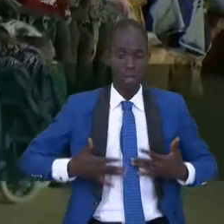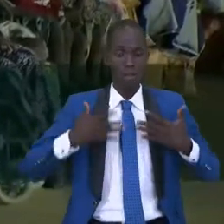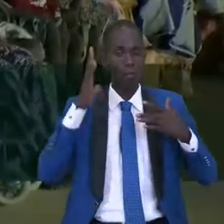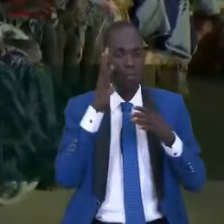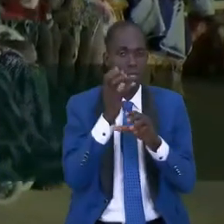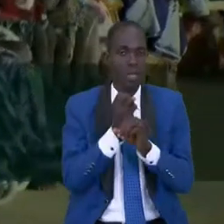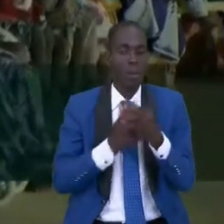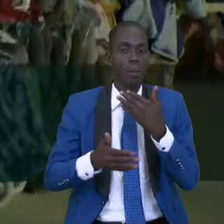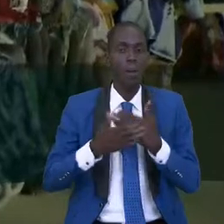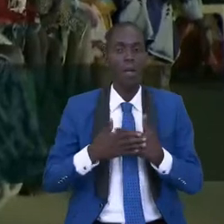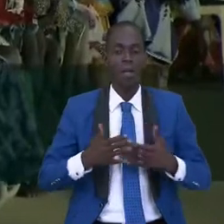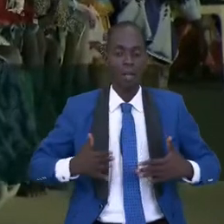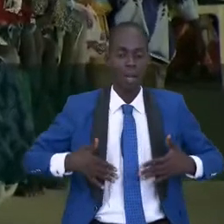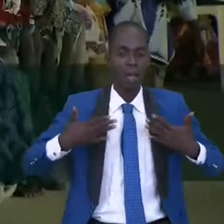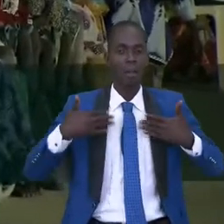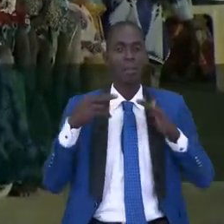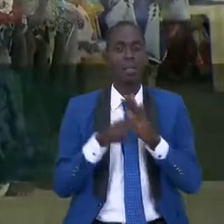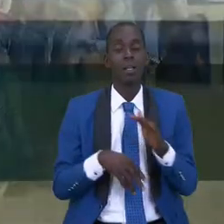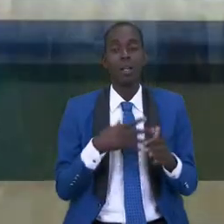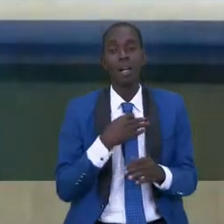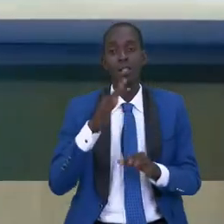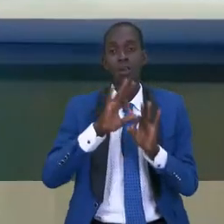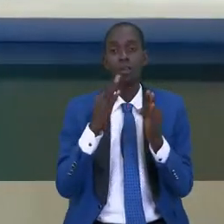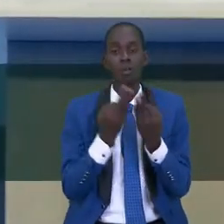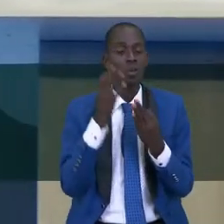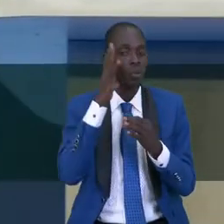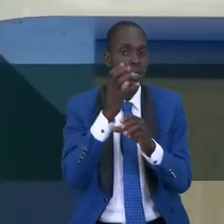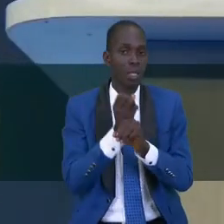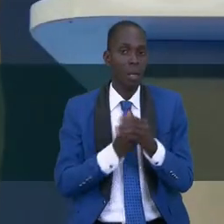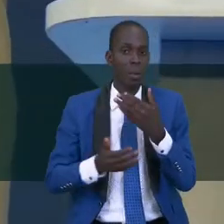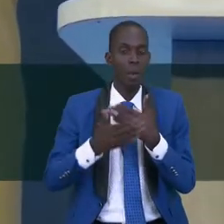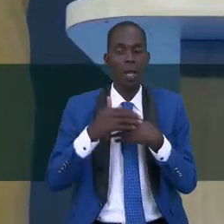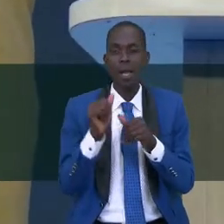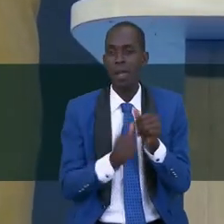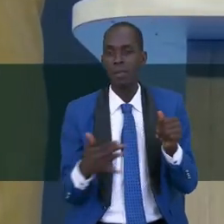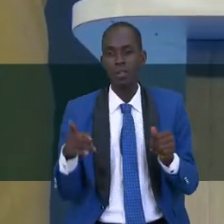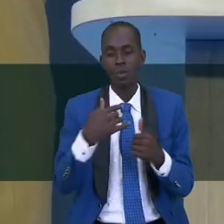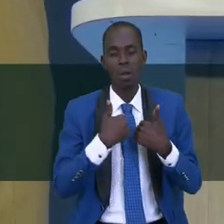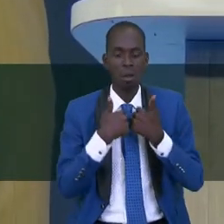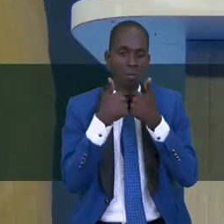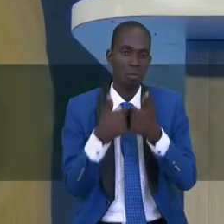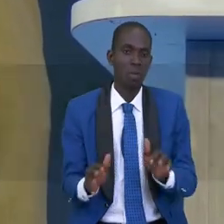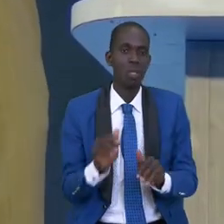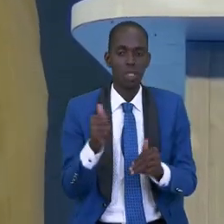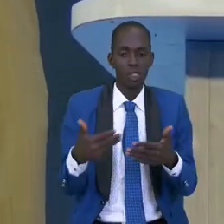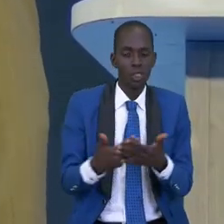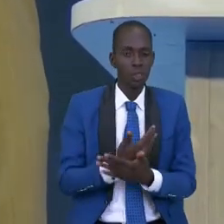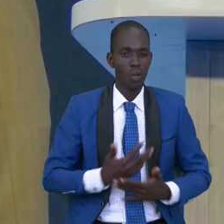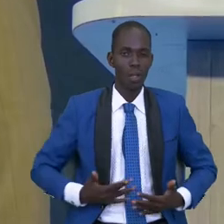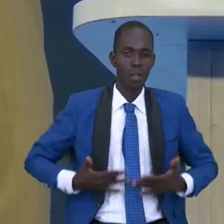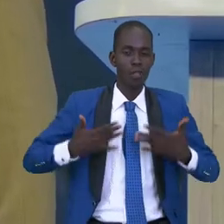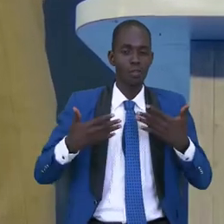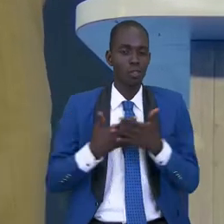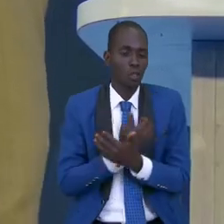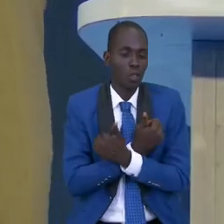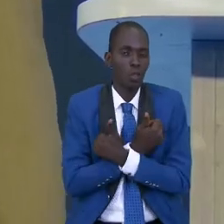happiness, and your family will recover everything you have lost. A new life, new love